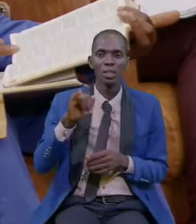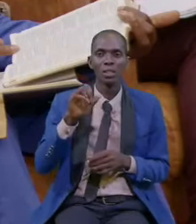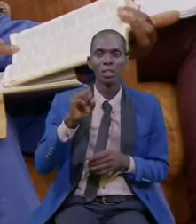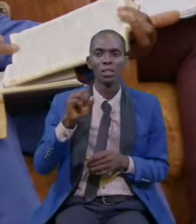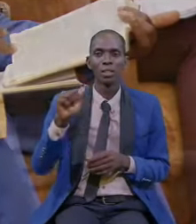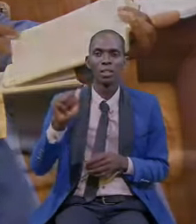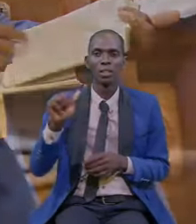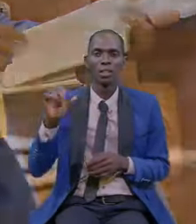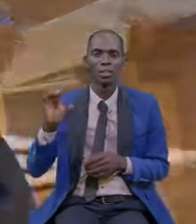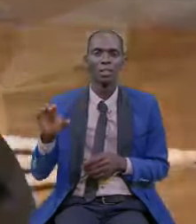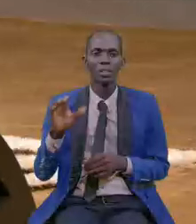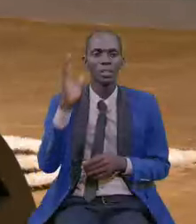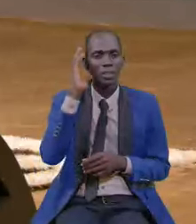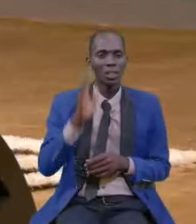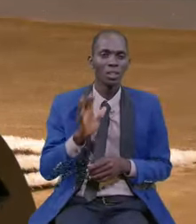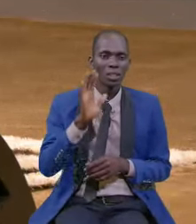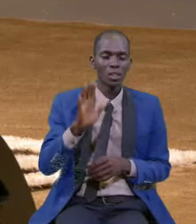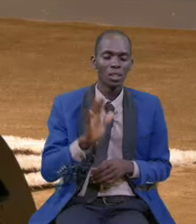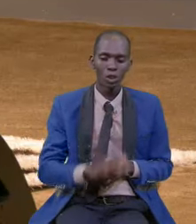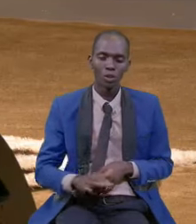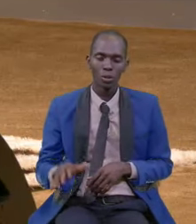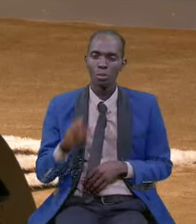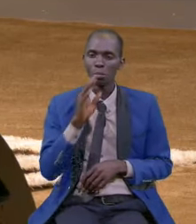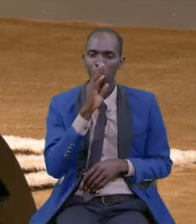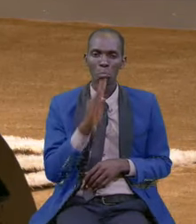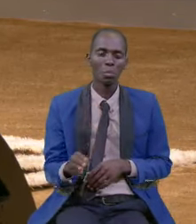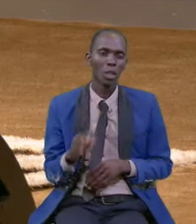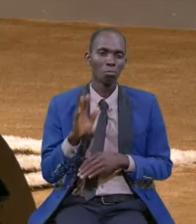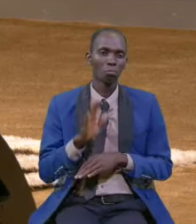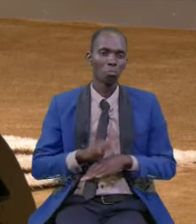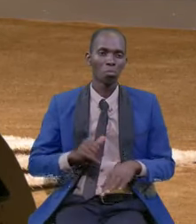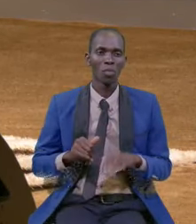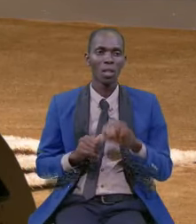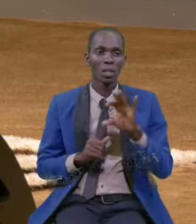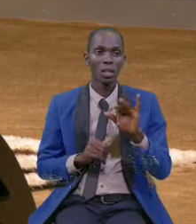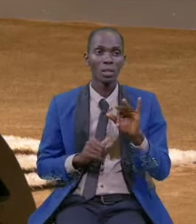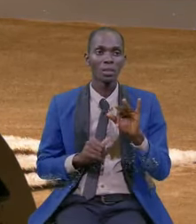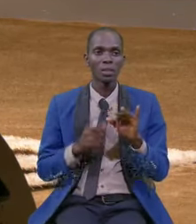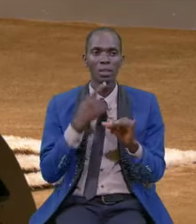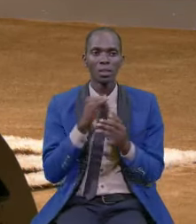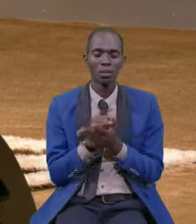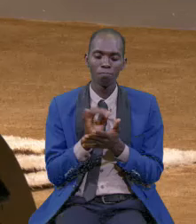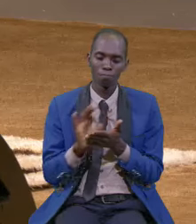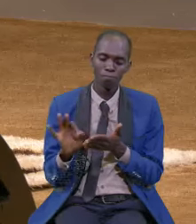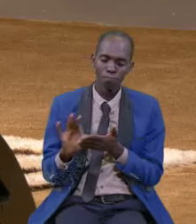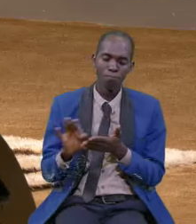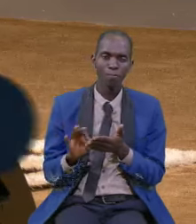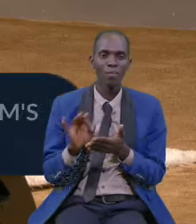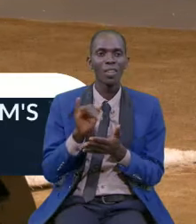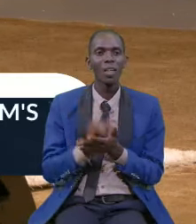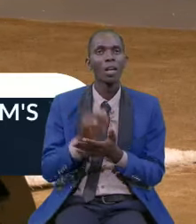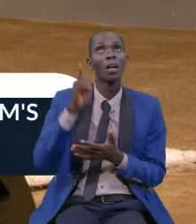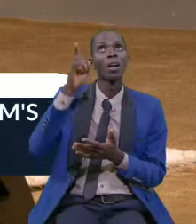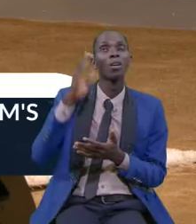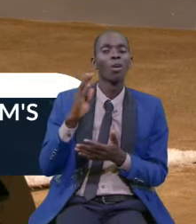seed be called. Verse 19, it says, accounting that God was